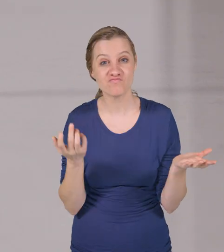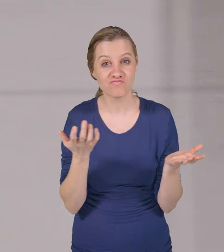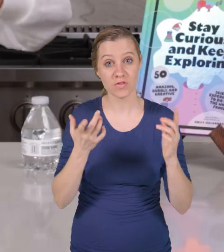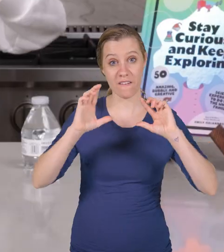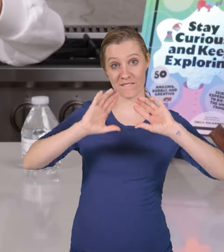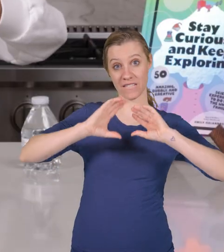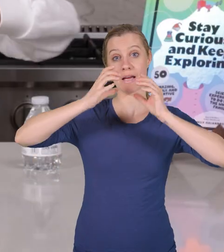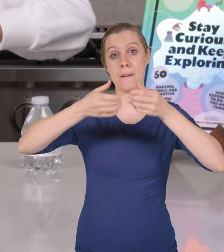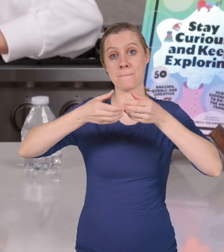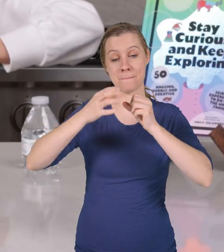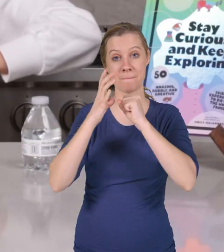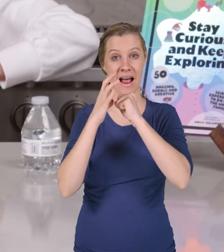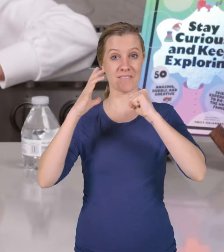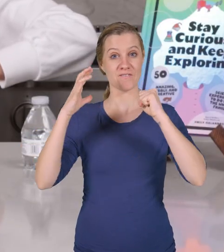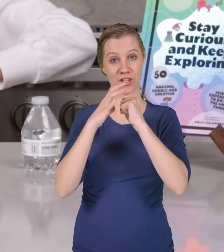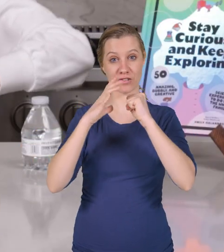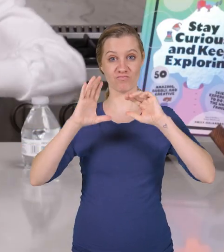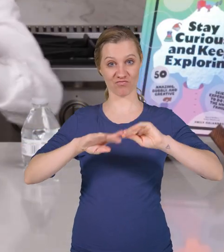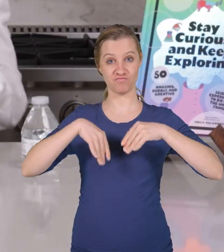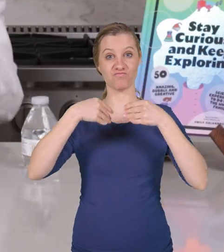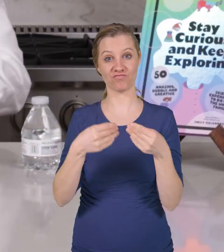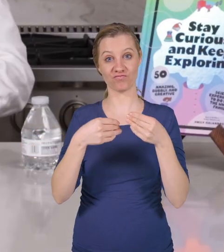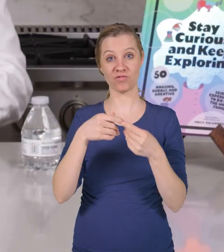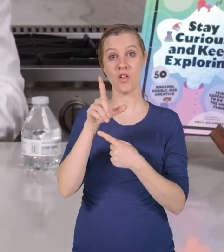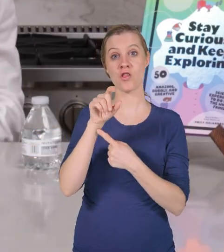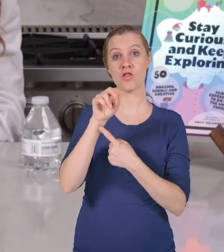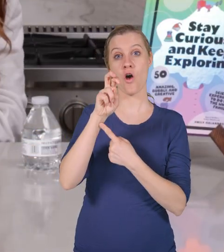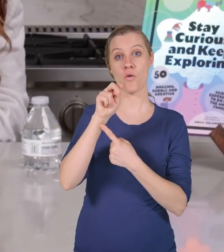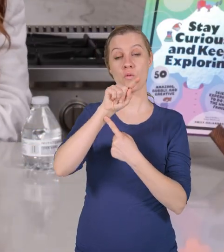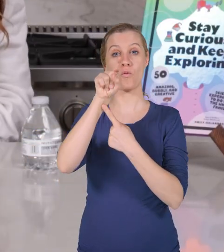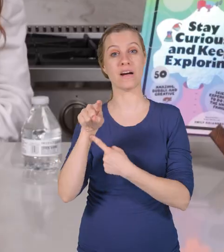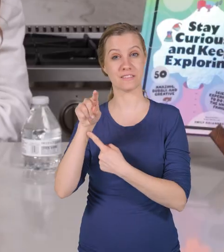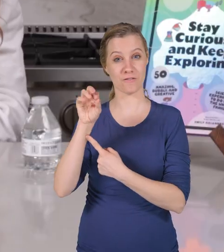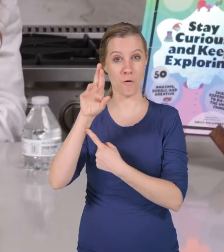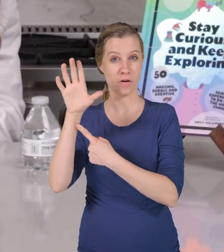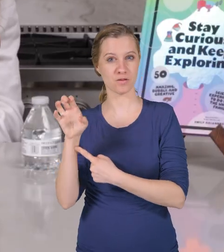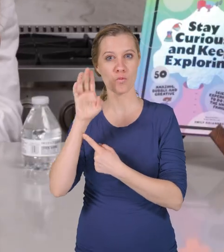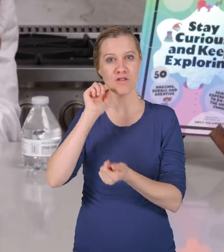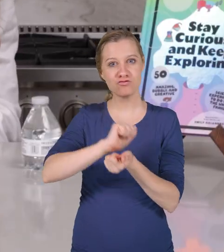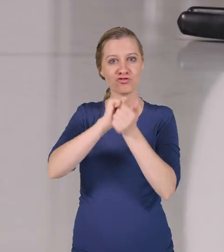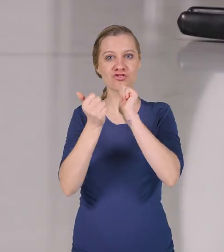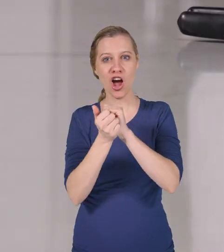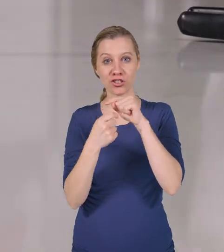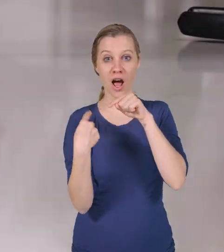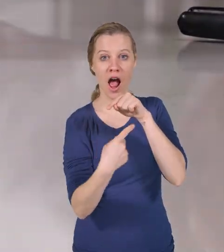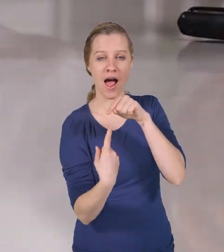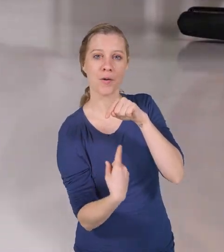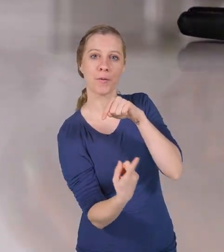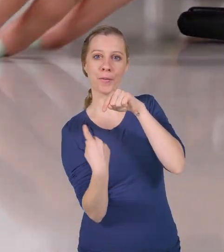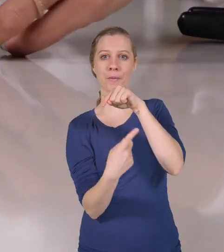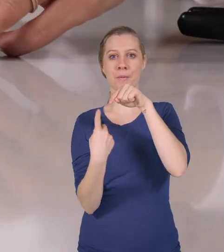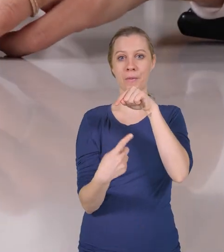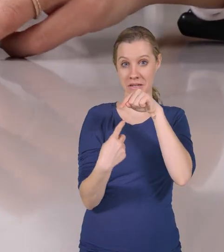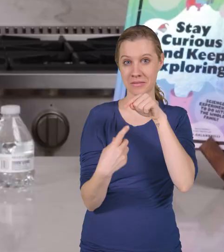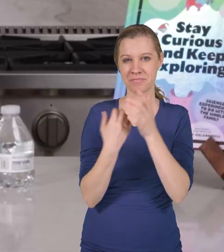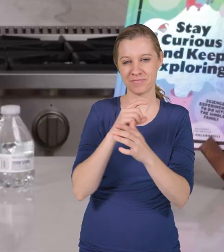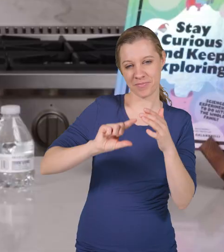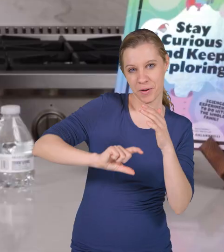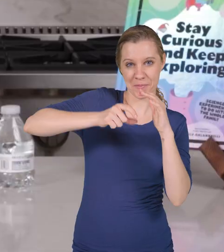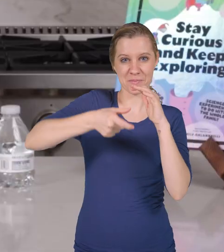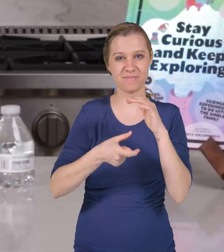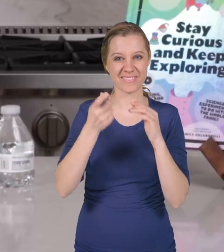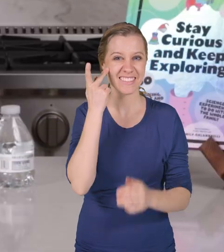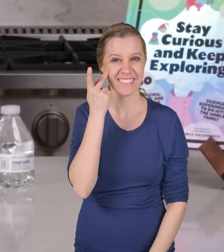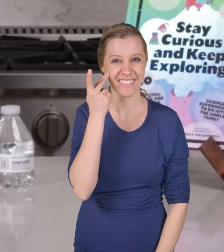thing. If you flip your magnetic field, the Lorentz force will change directions. So let's go ahead and flip